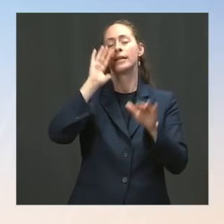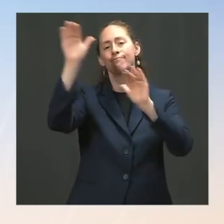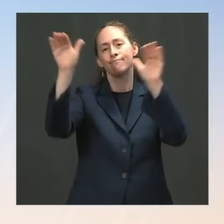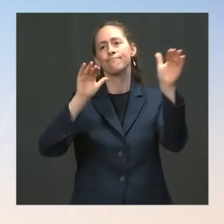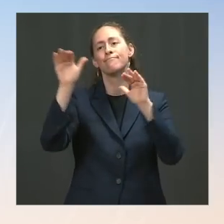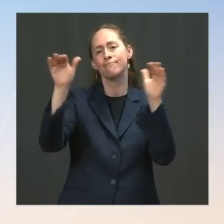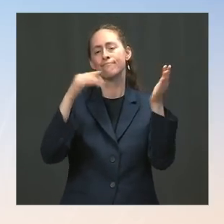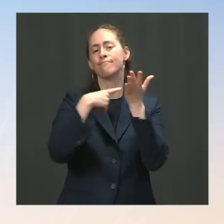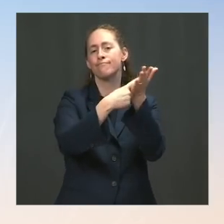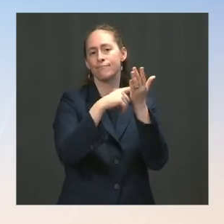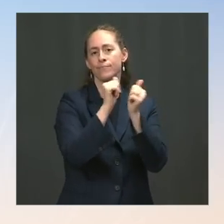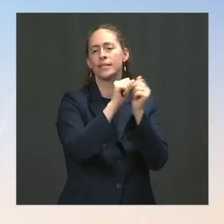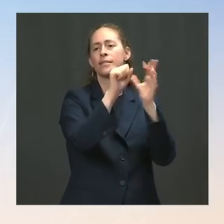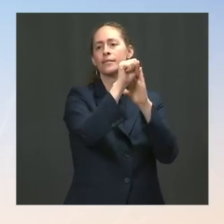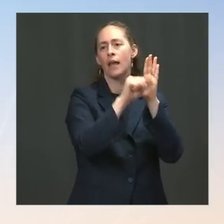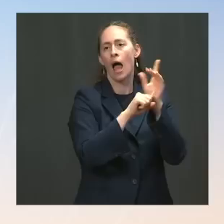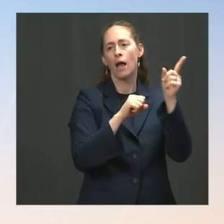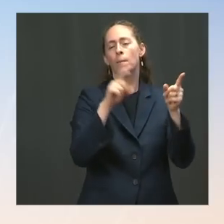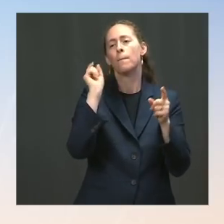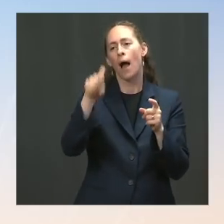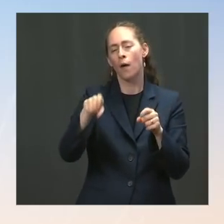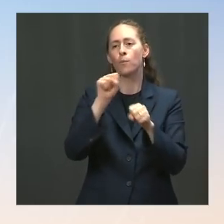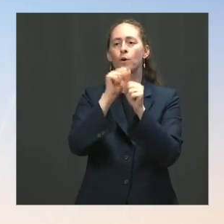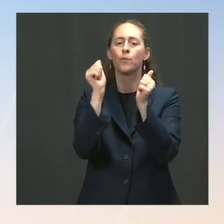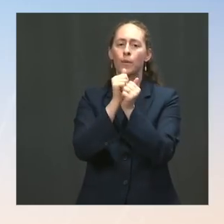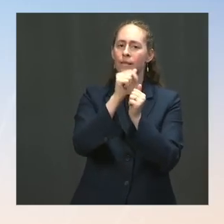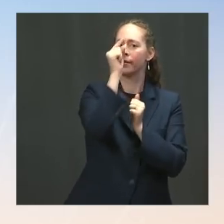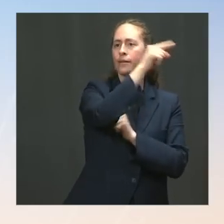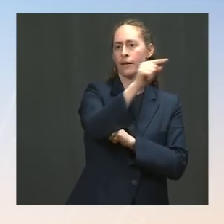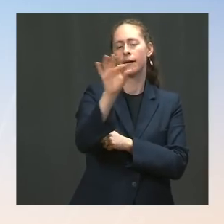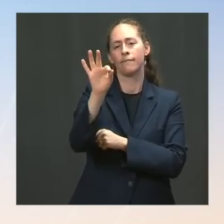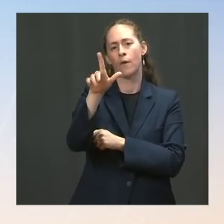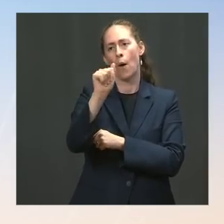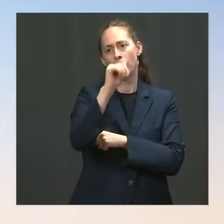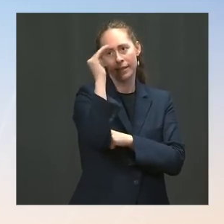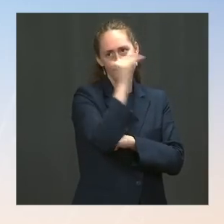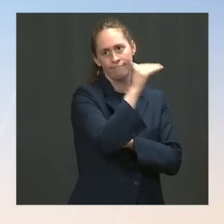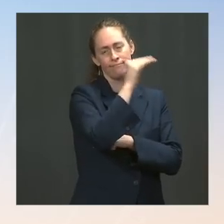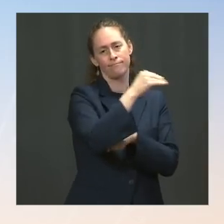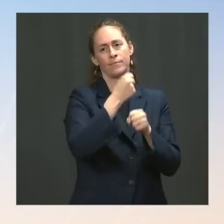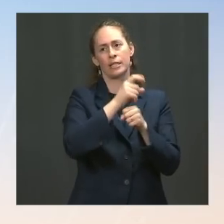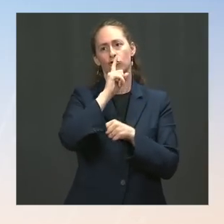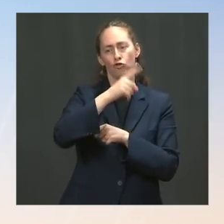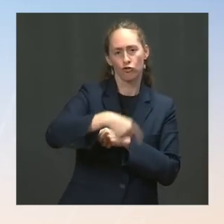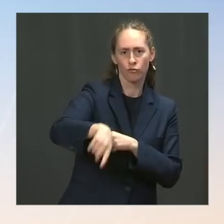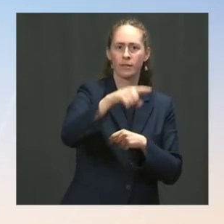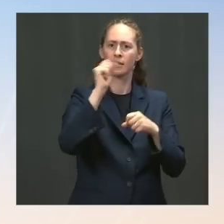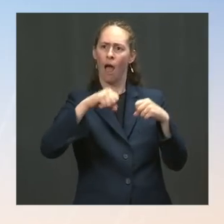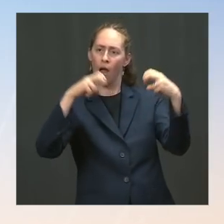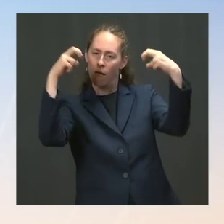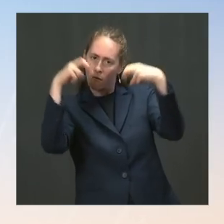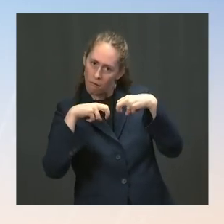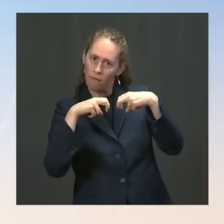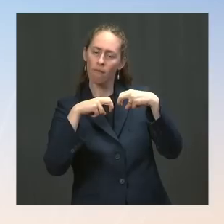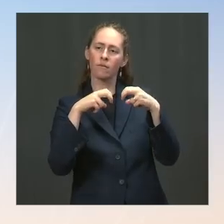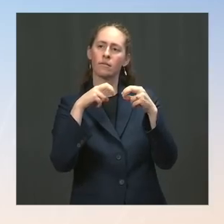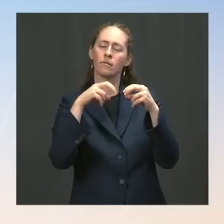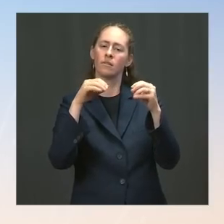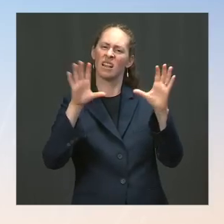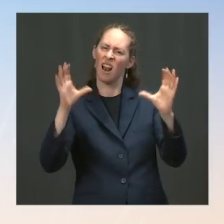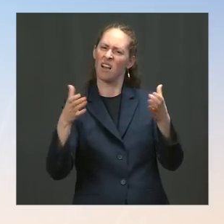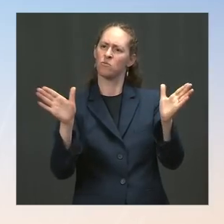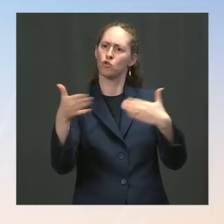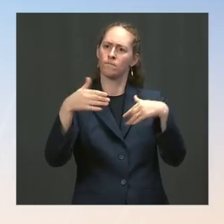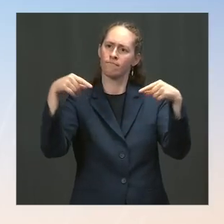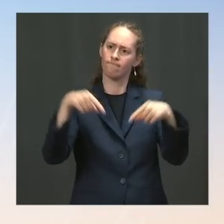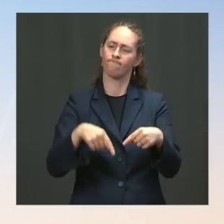work with Florida. I want to make sure those students have access to in-person learning. So at the end of the day, we're all in this together, and it's critically important that we have conversations